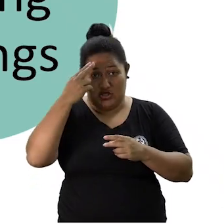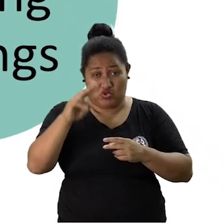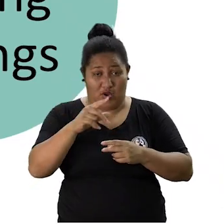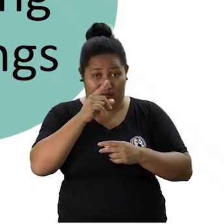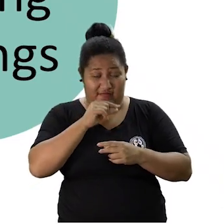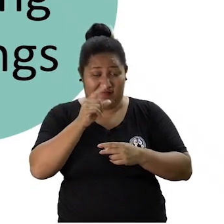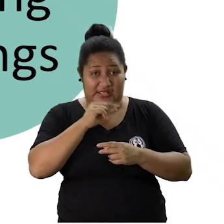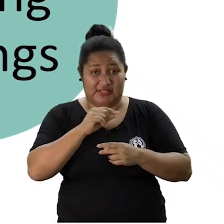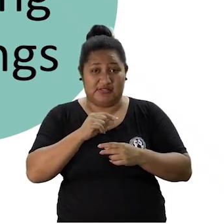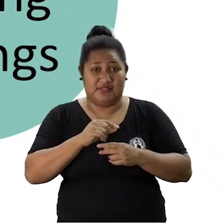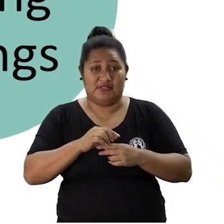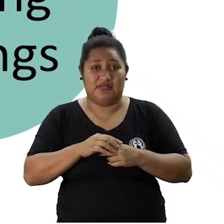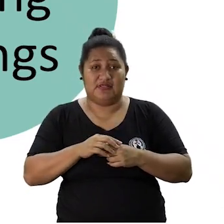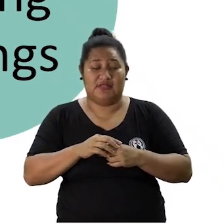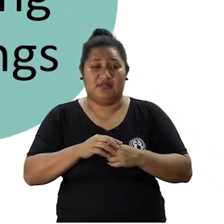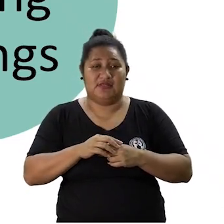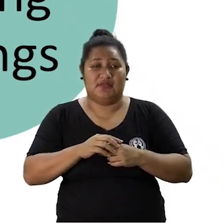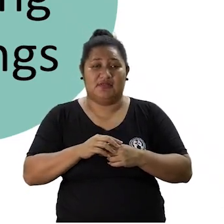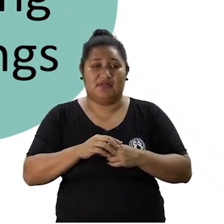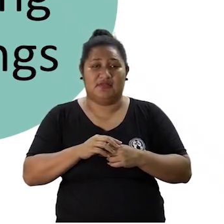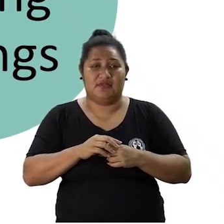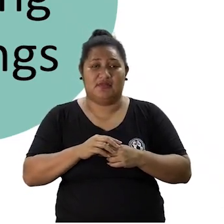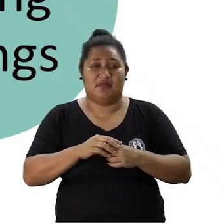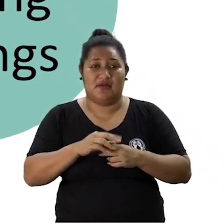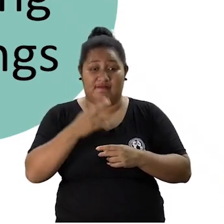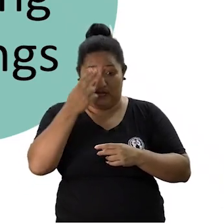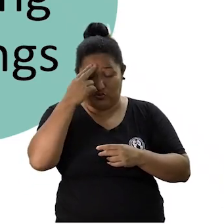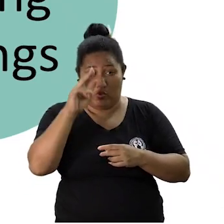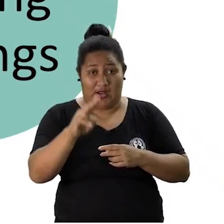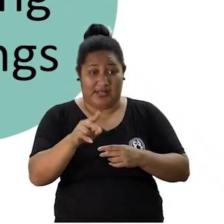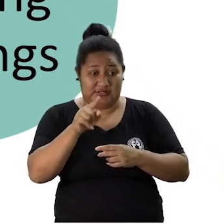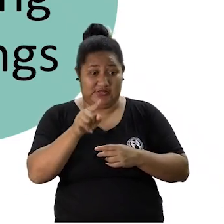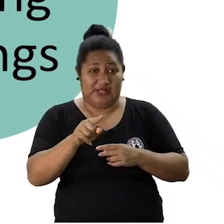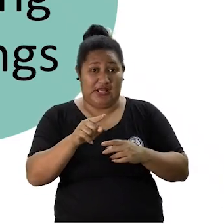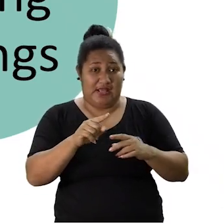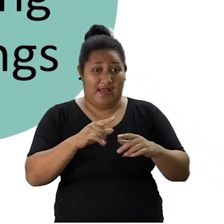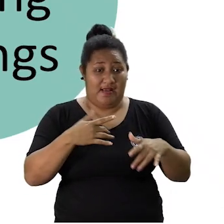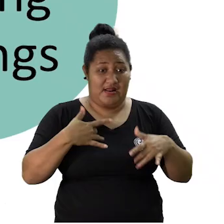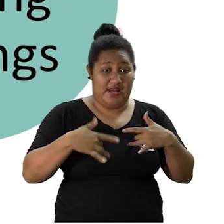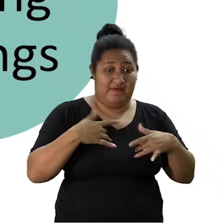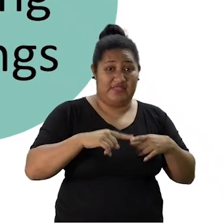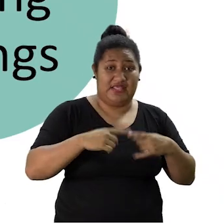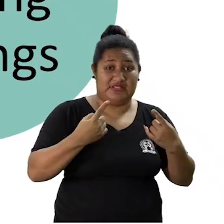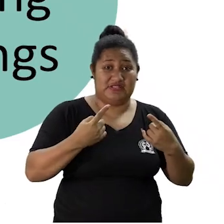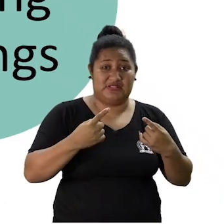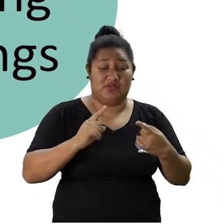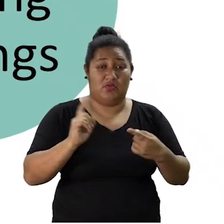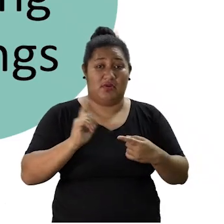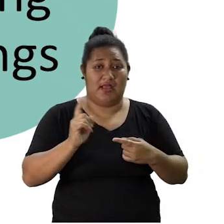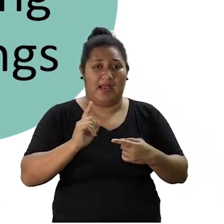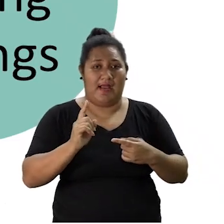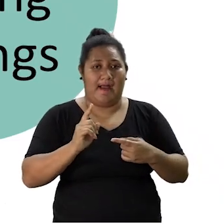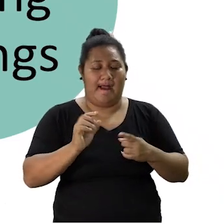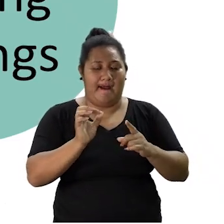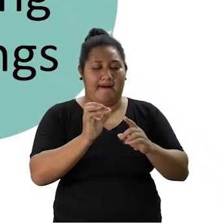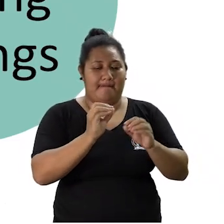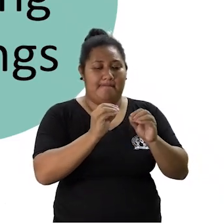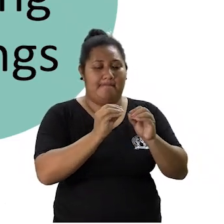mawhaina o na tatou taua ai ia nei mea o living things. They are the